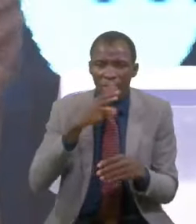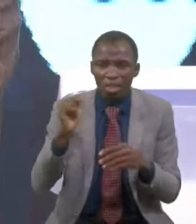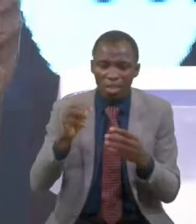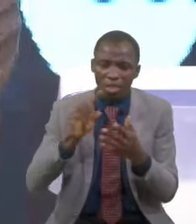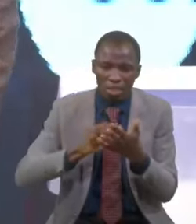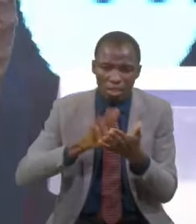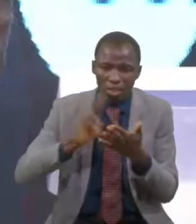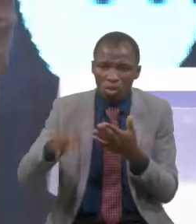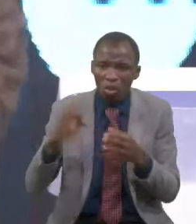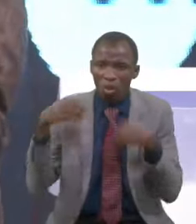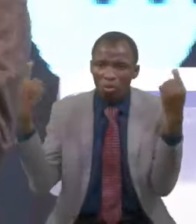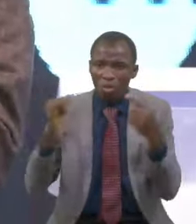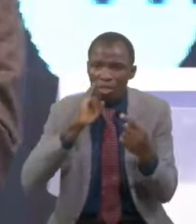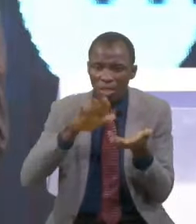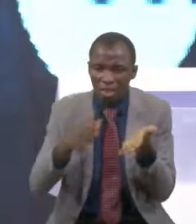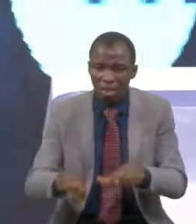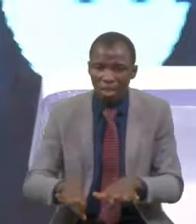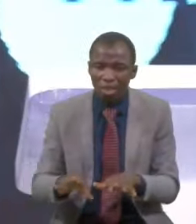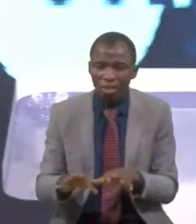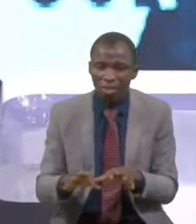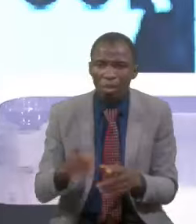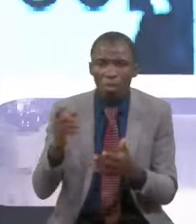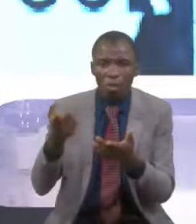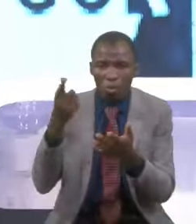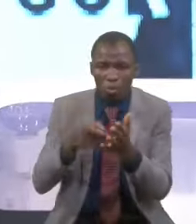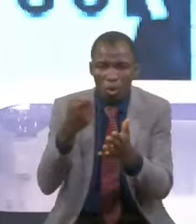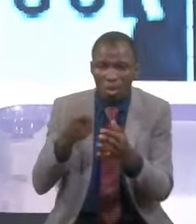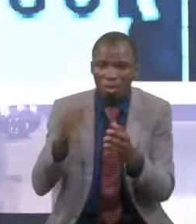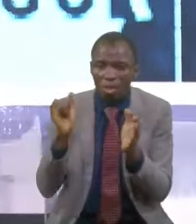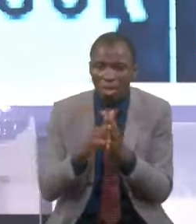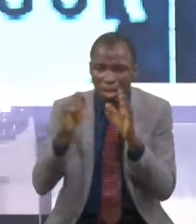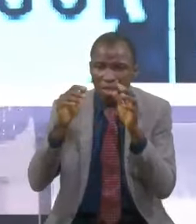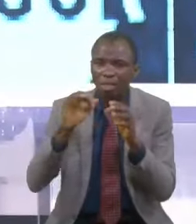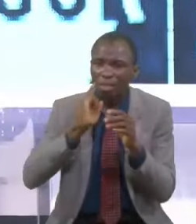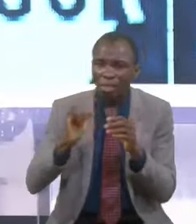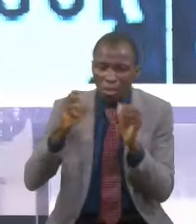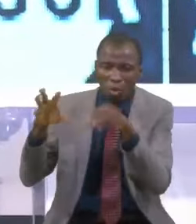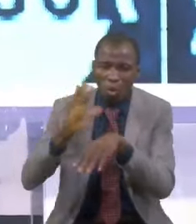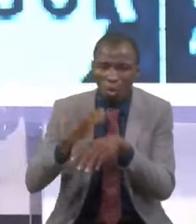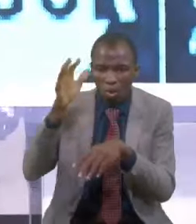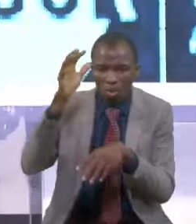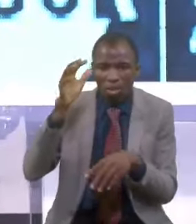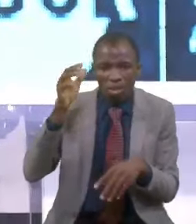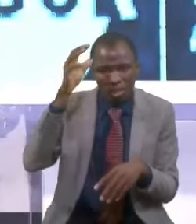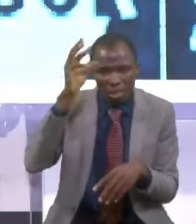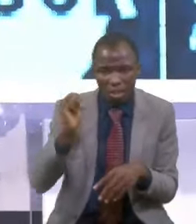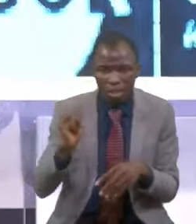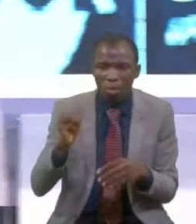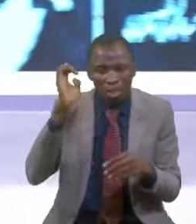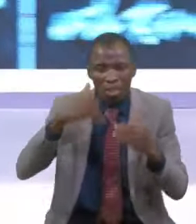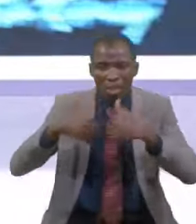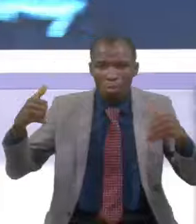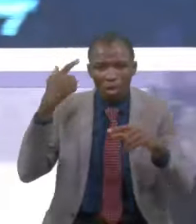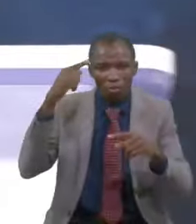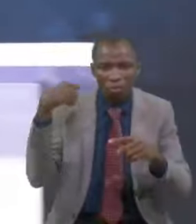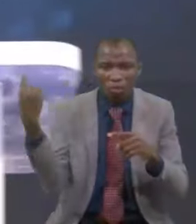upon him, forever is separated from God. But I, Christ, he said, I can